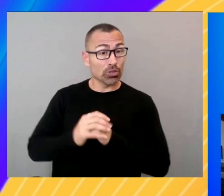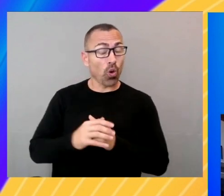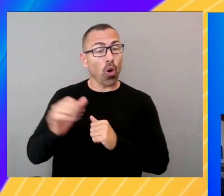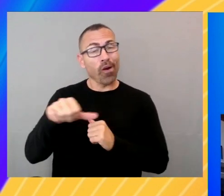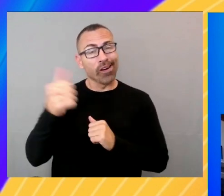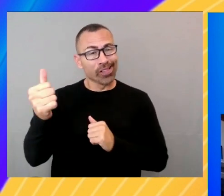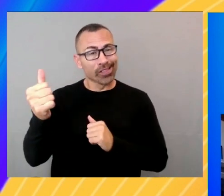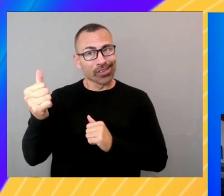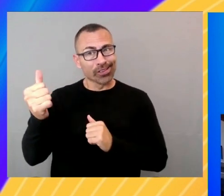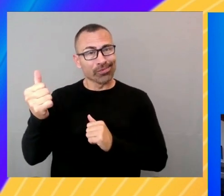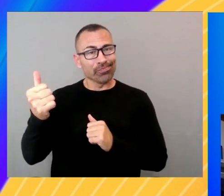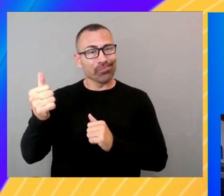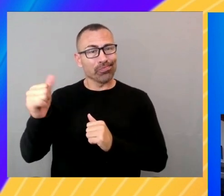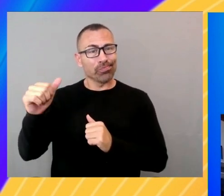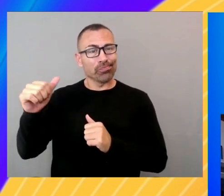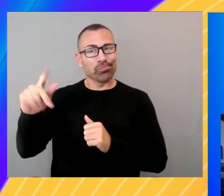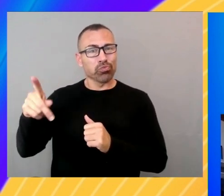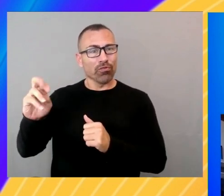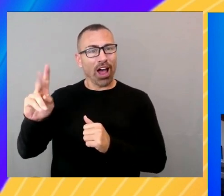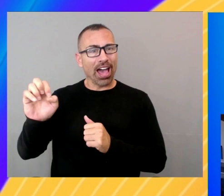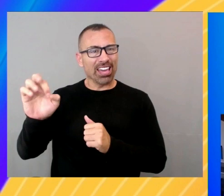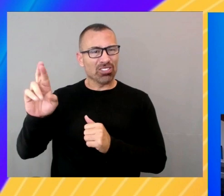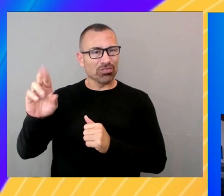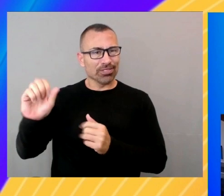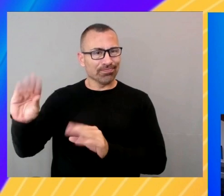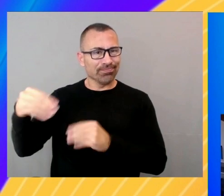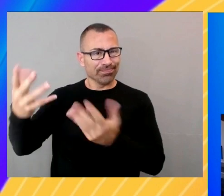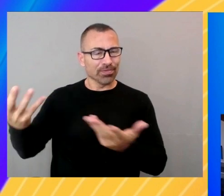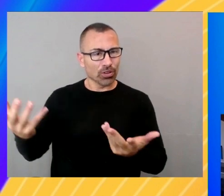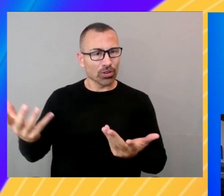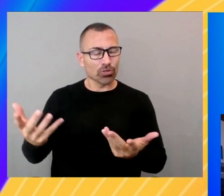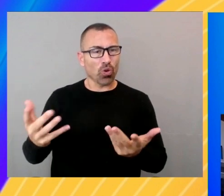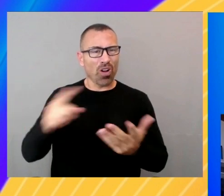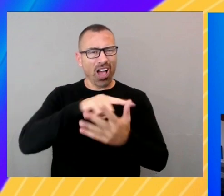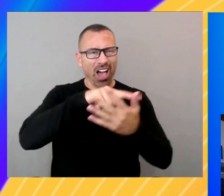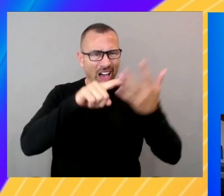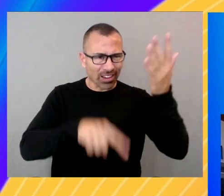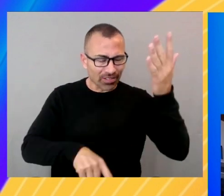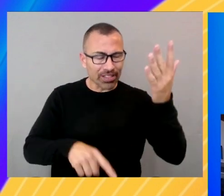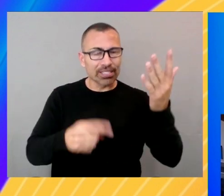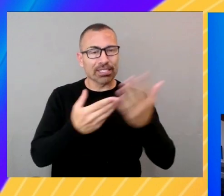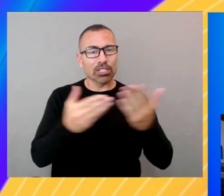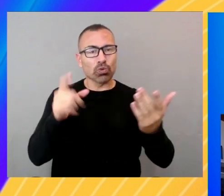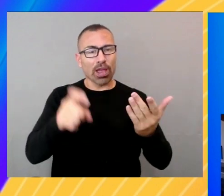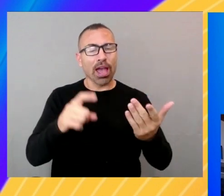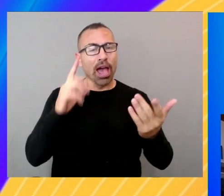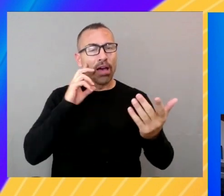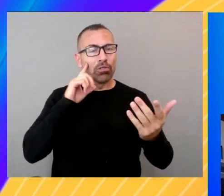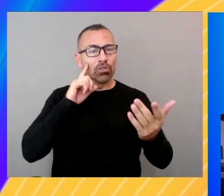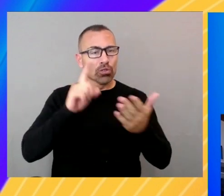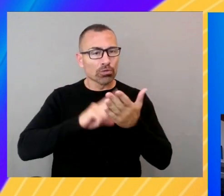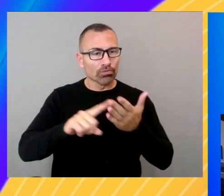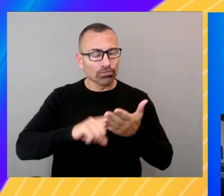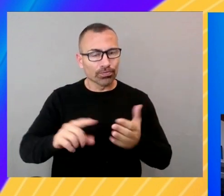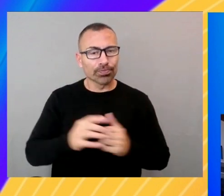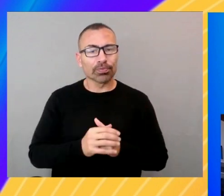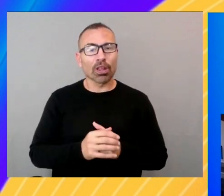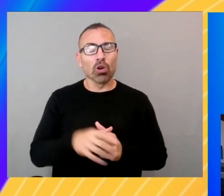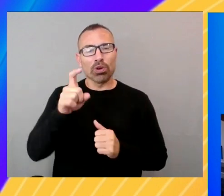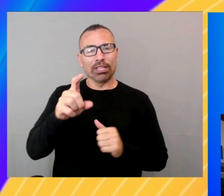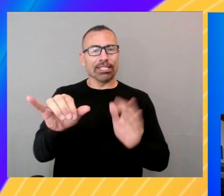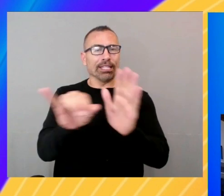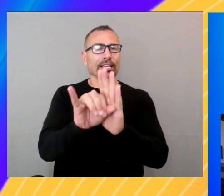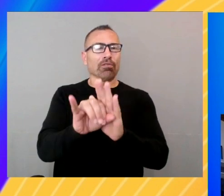need to, well, one, perform patch scans in the first place, just so we can identify what some of those vulnerabilities are